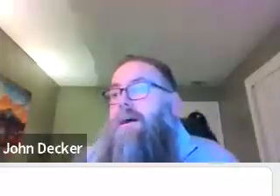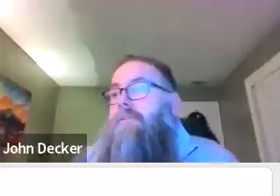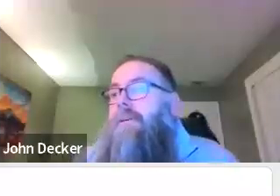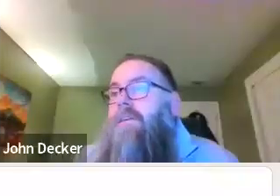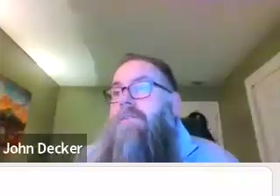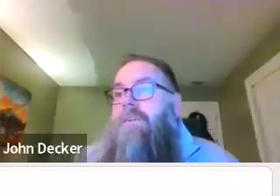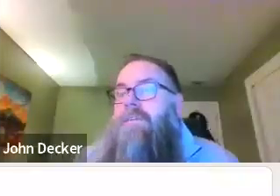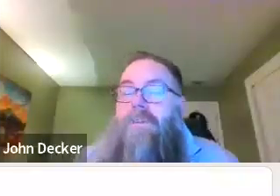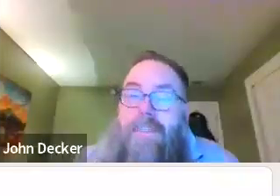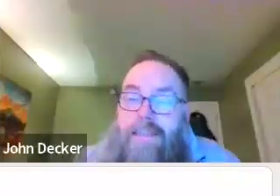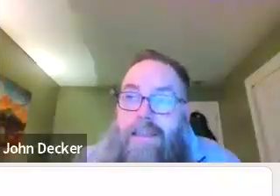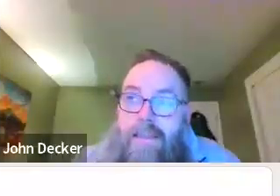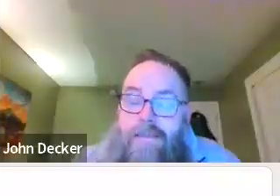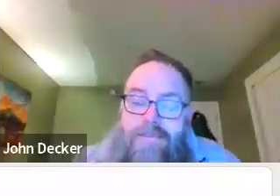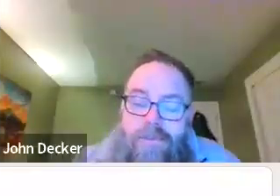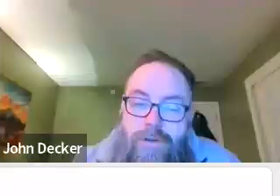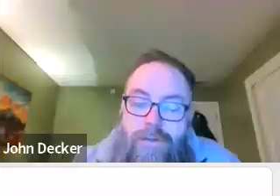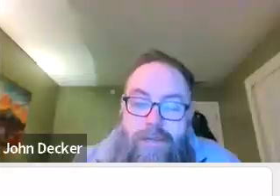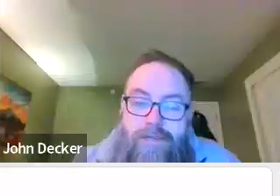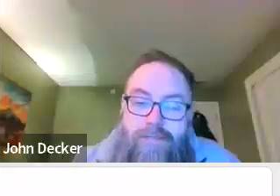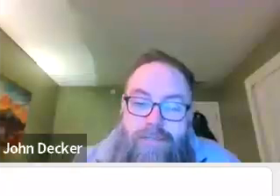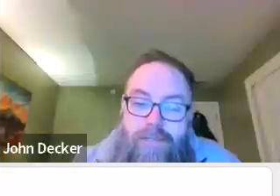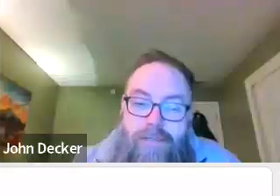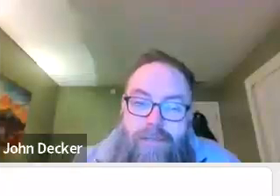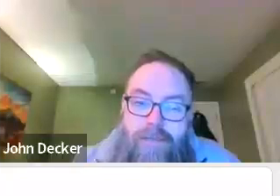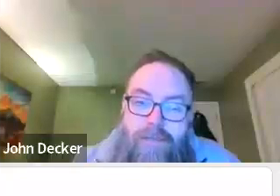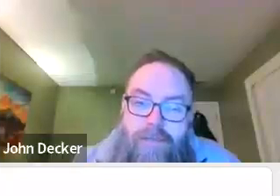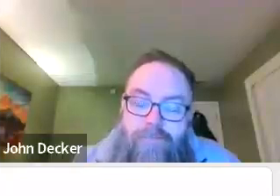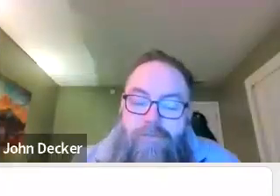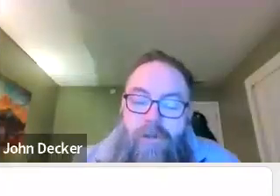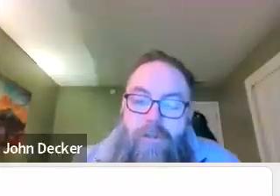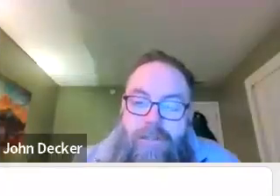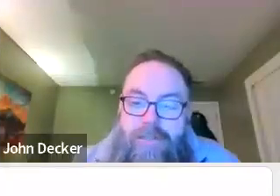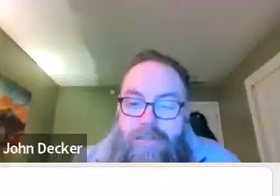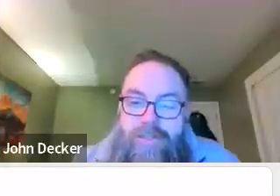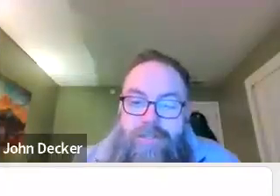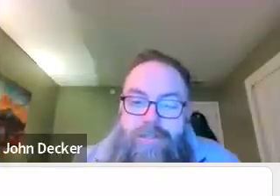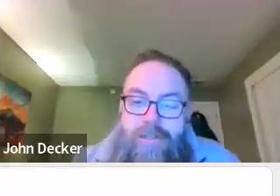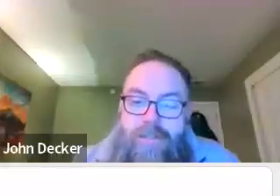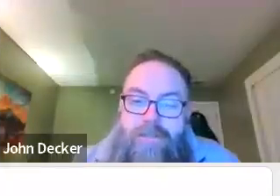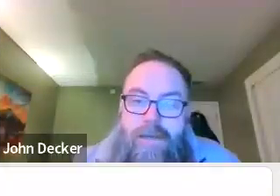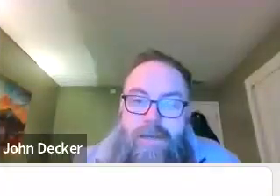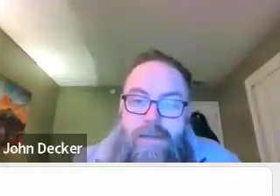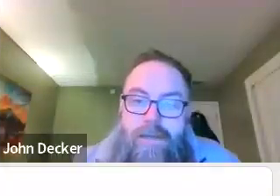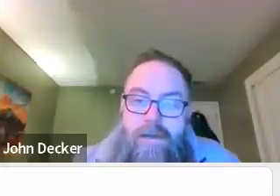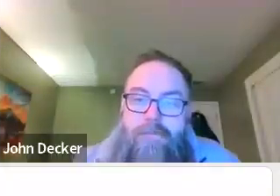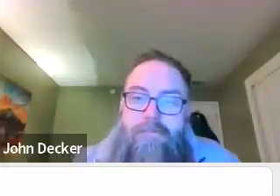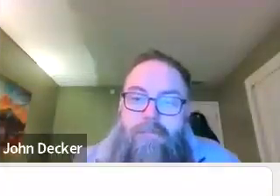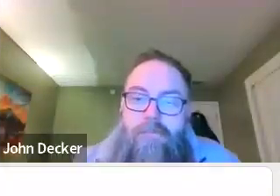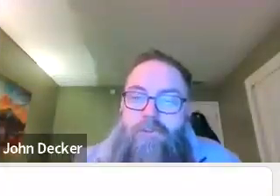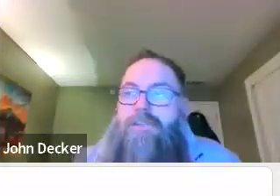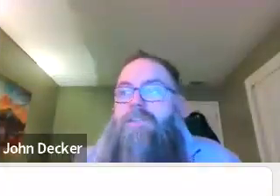directive. So given this, and with that, they gives you 30 days, basically, if you follow that citation to get things